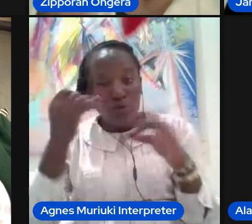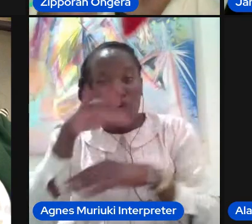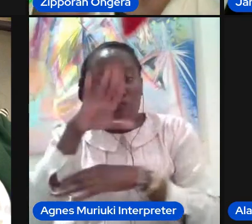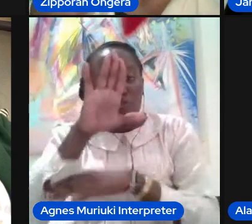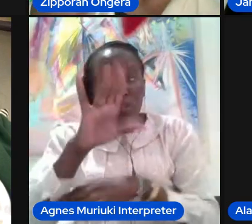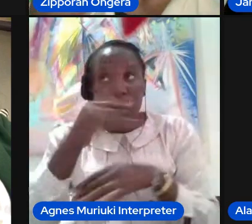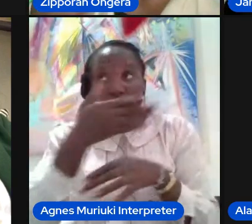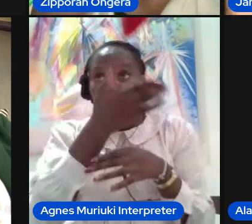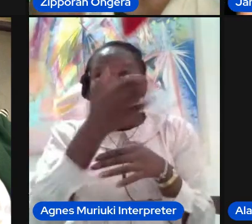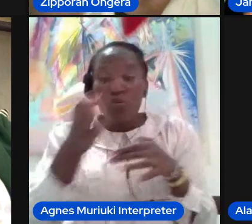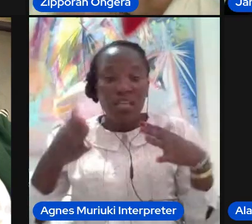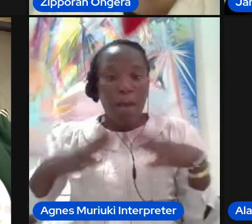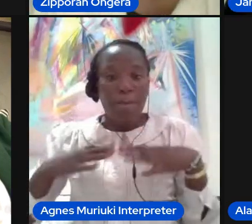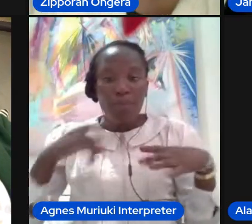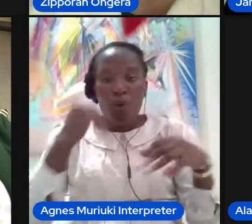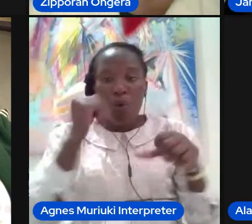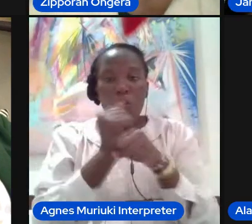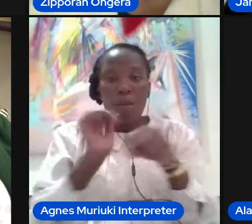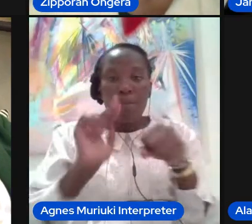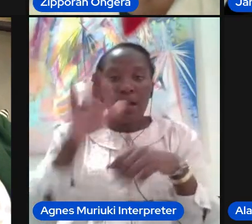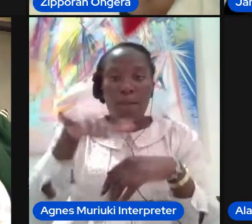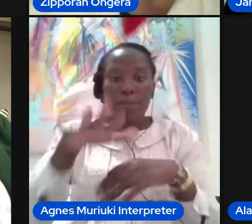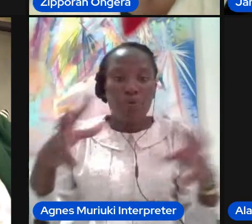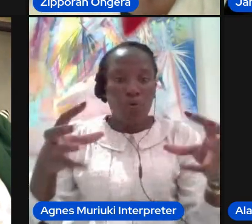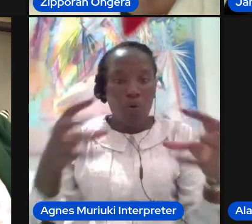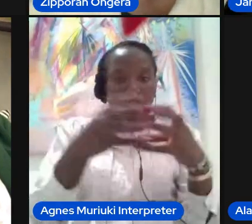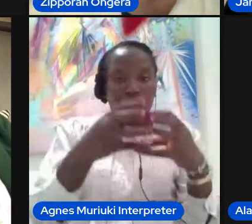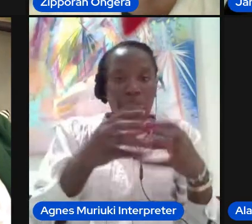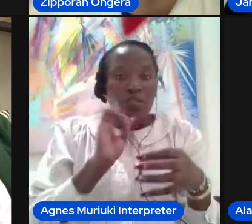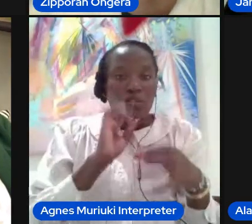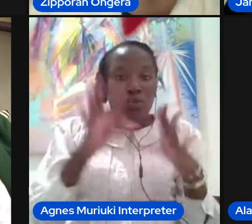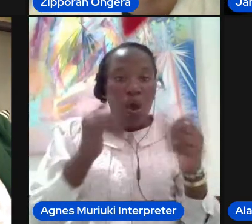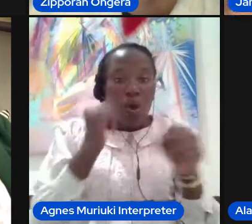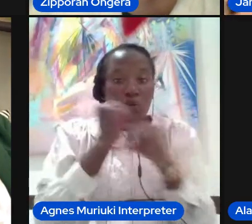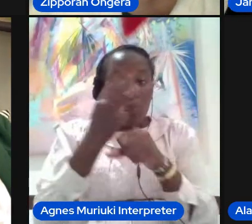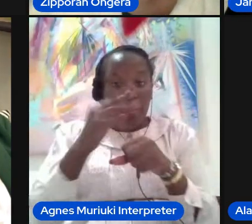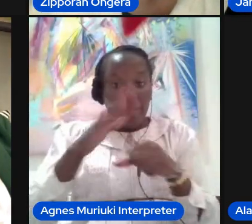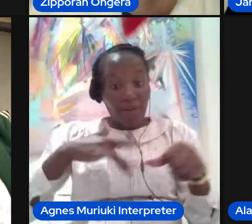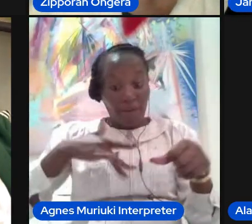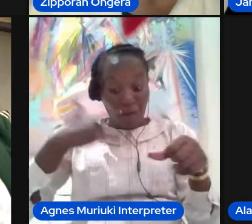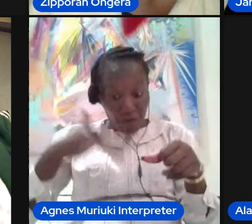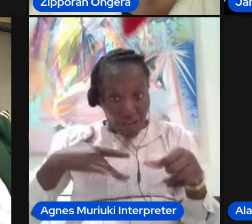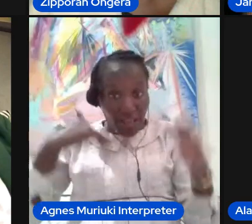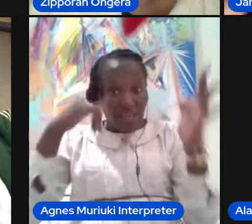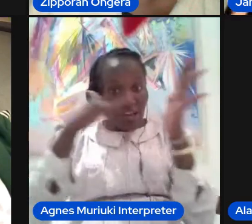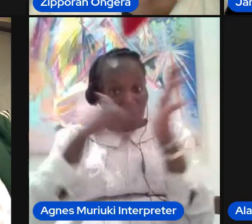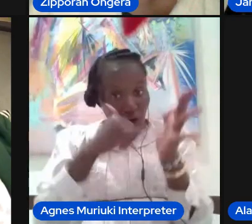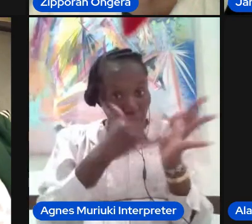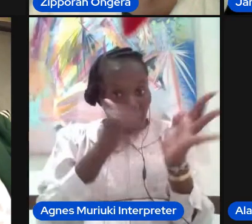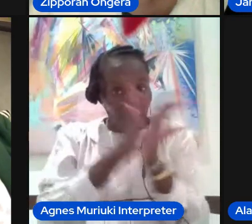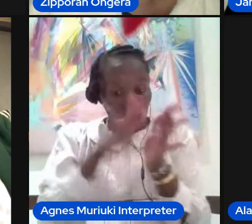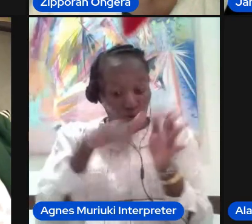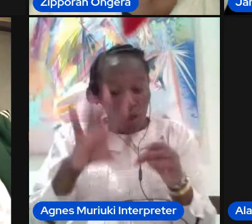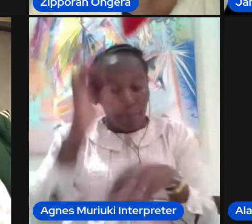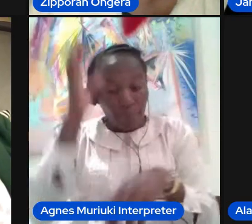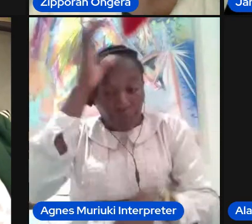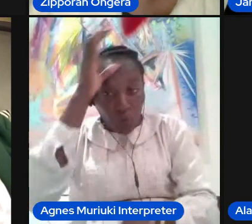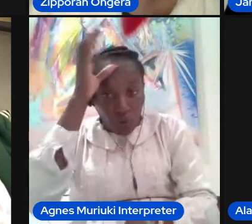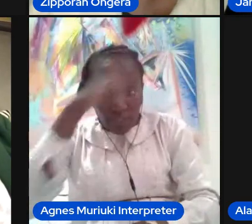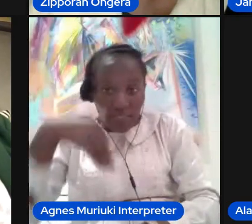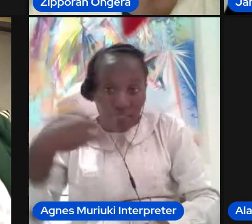up your community. So how do you make them feel part and parcel in your content, in